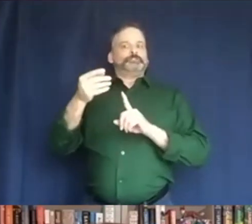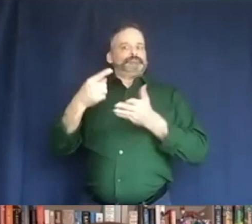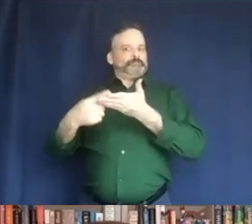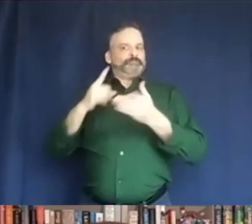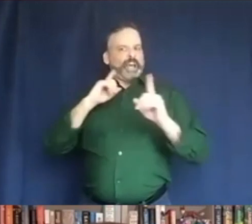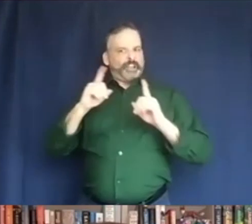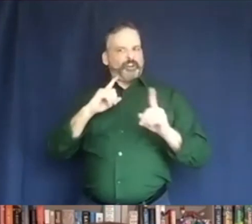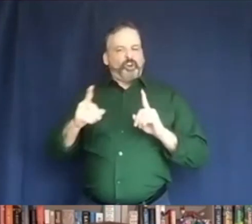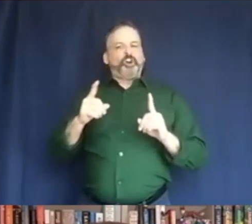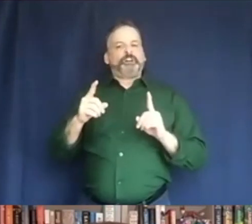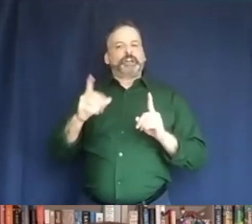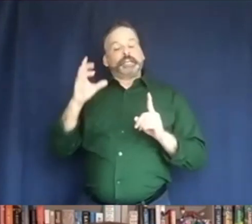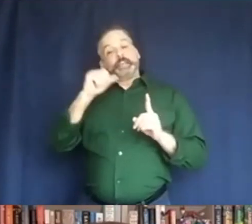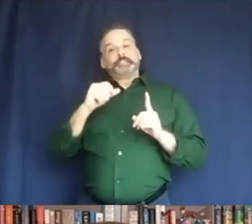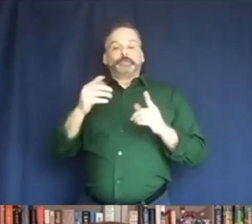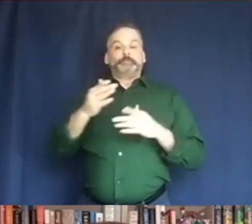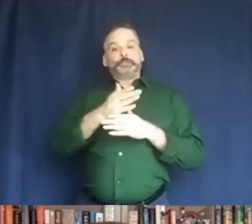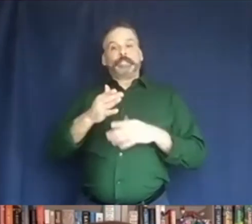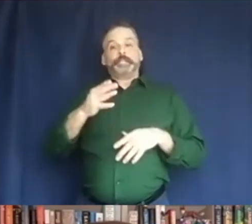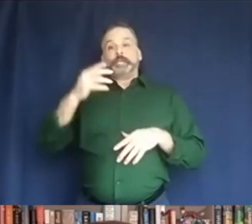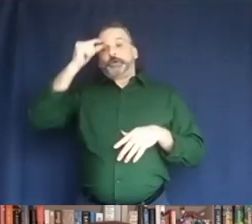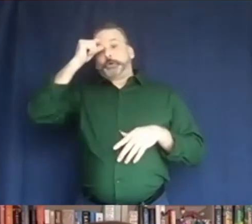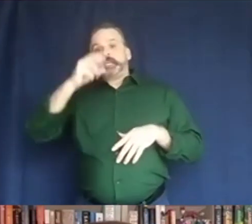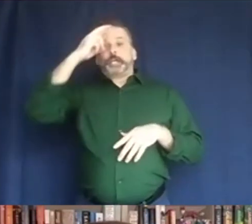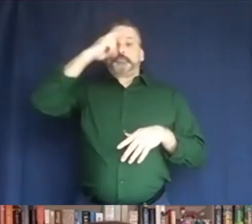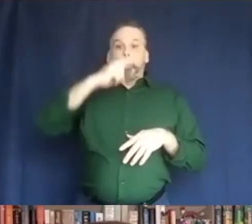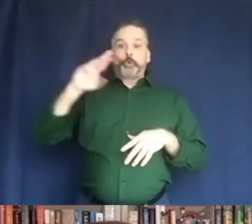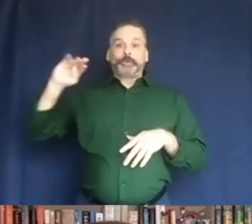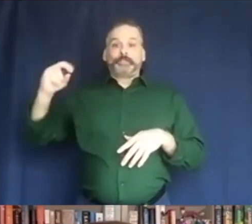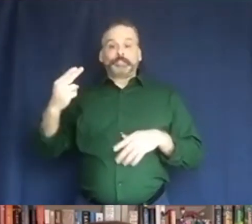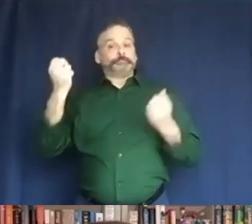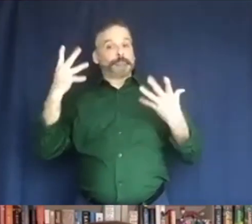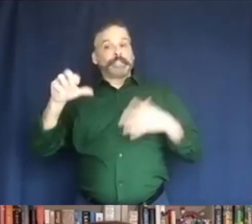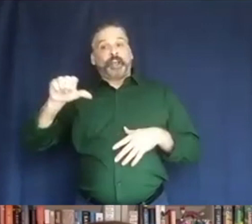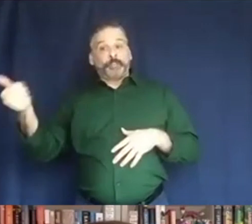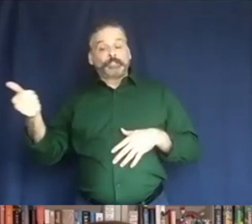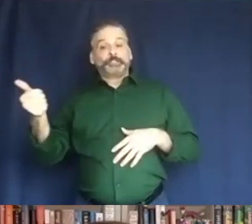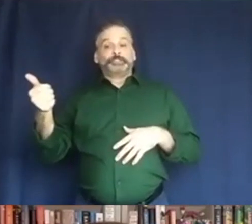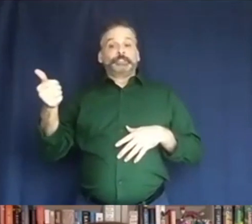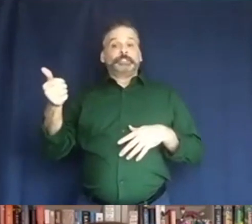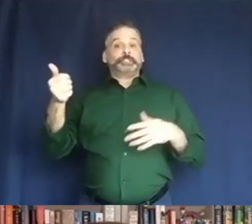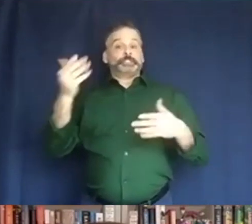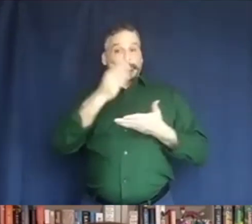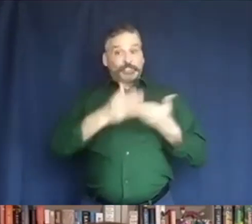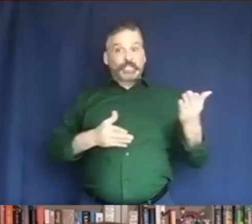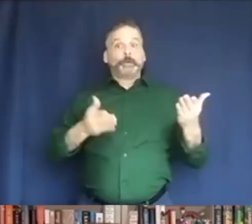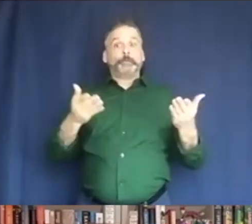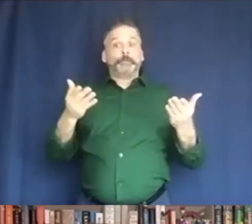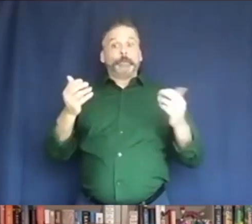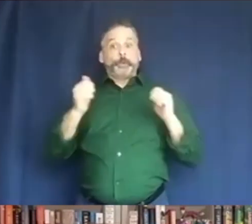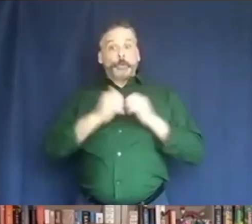between Greek and Roman mythology and a bunch of others. And there's some even with